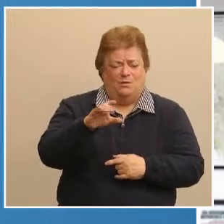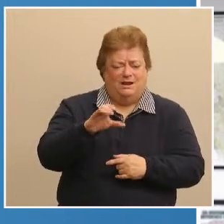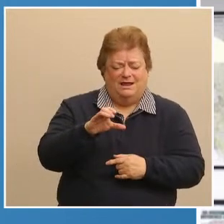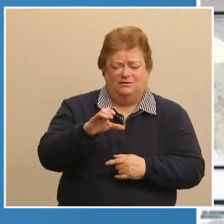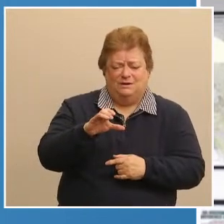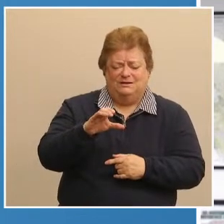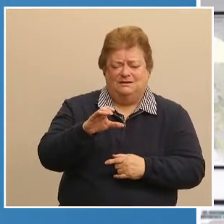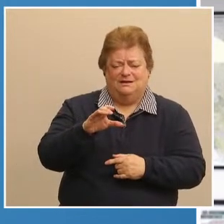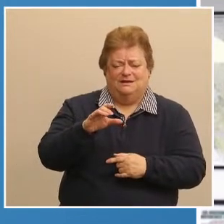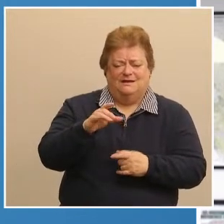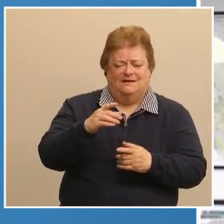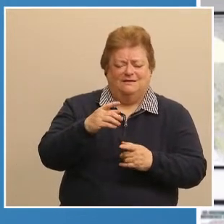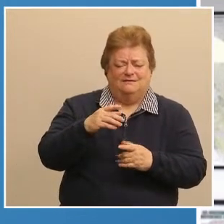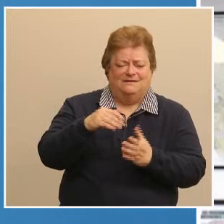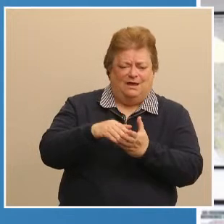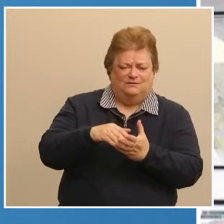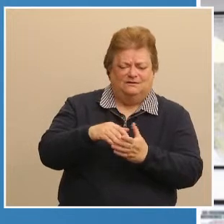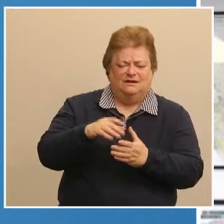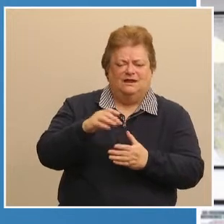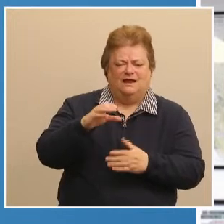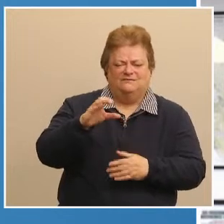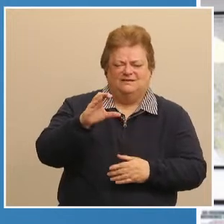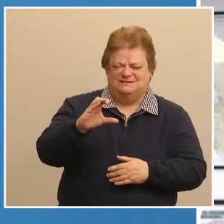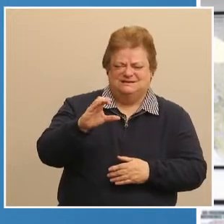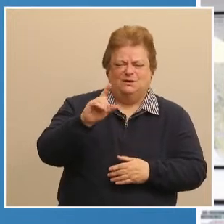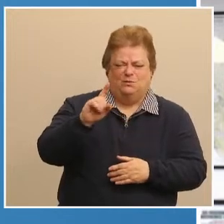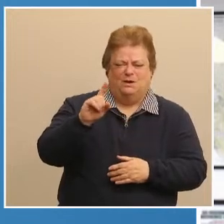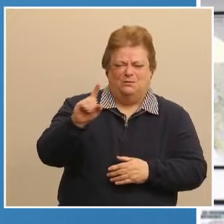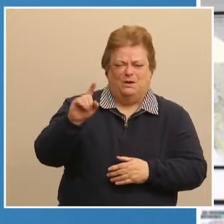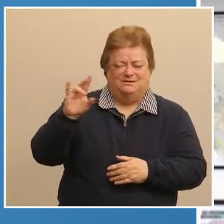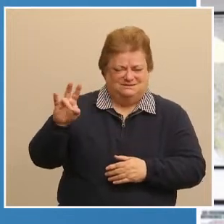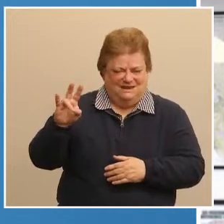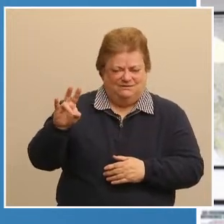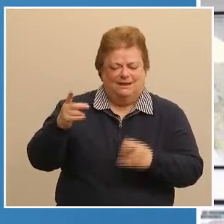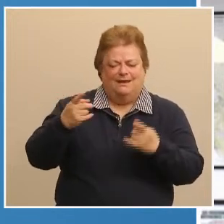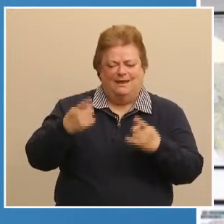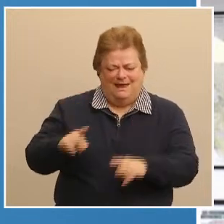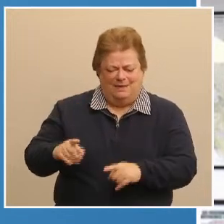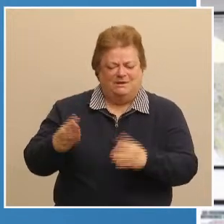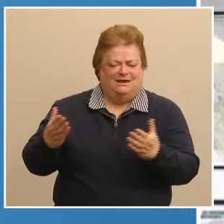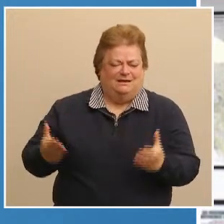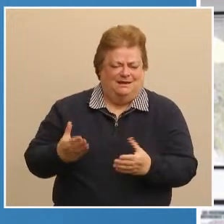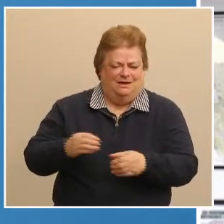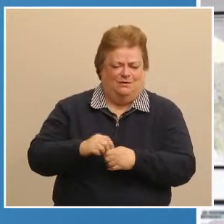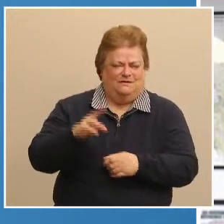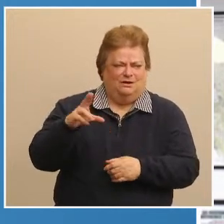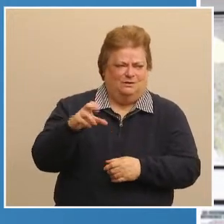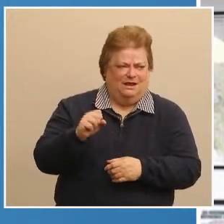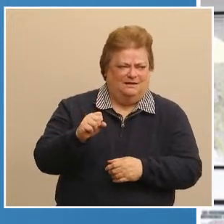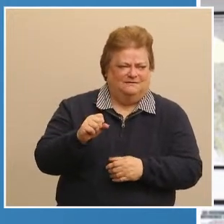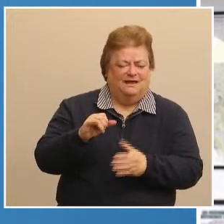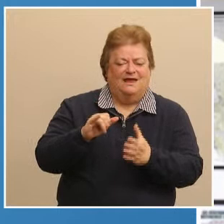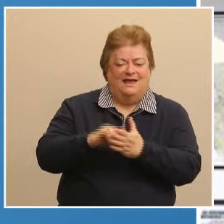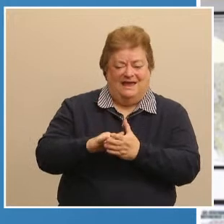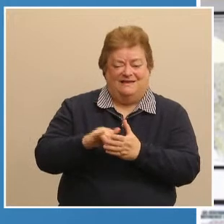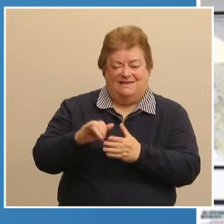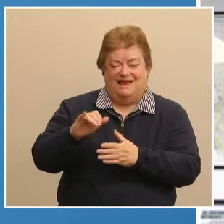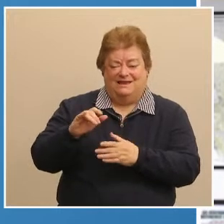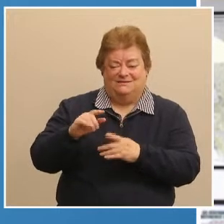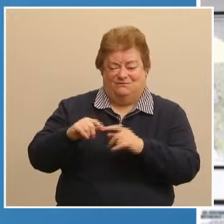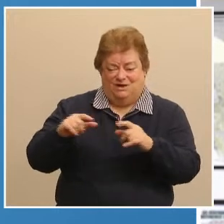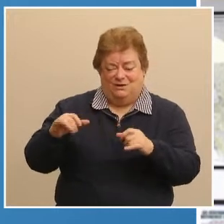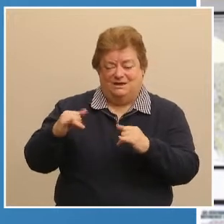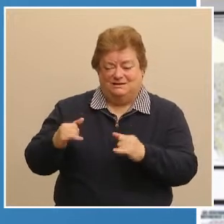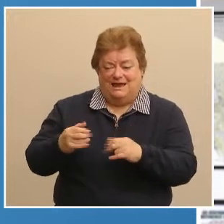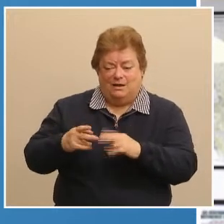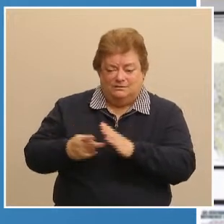UK variant, also known as B117, in the United States. And the rate of that variant continues to increase, doubling